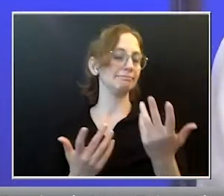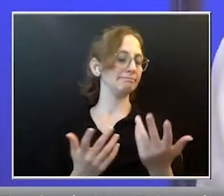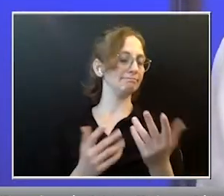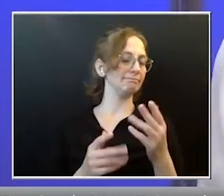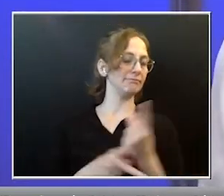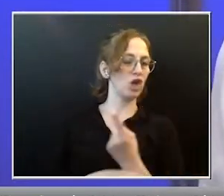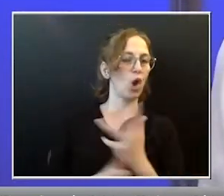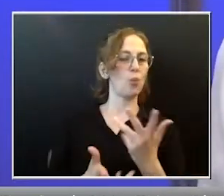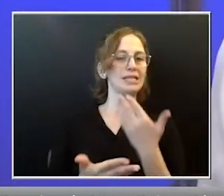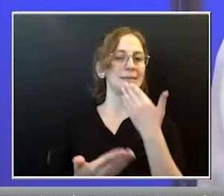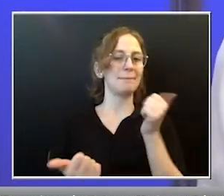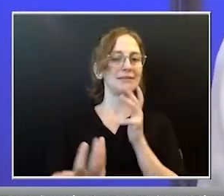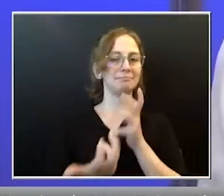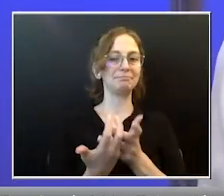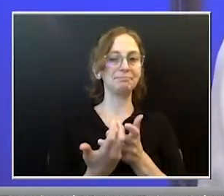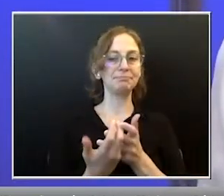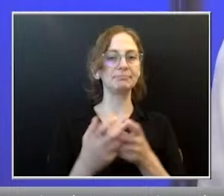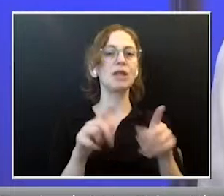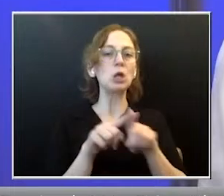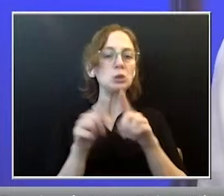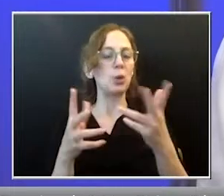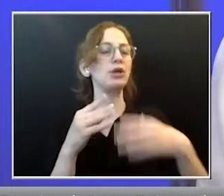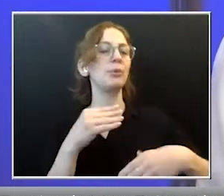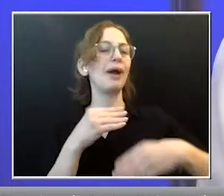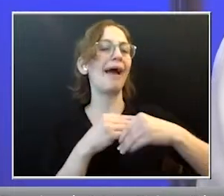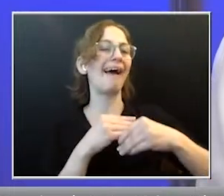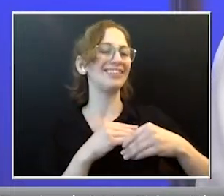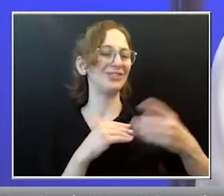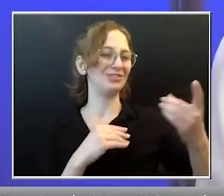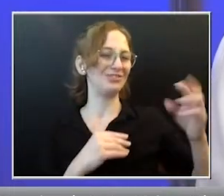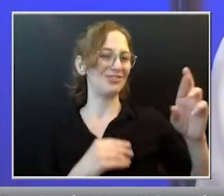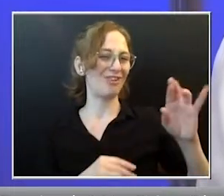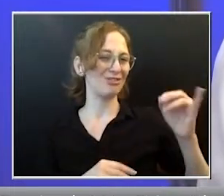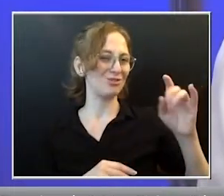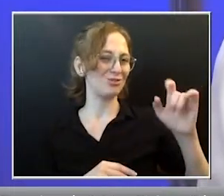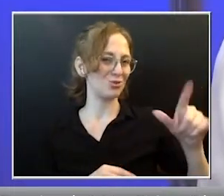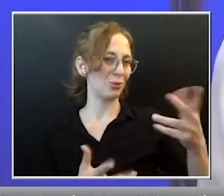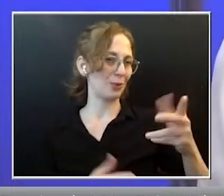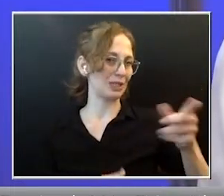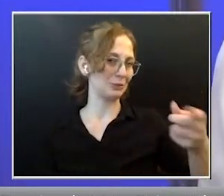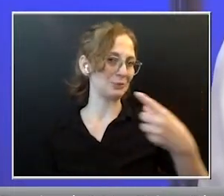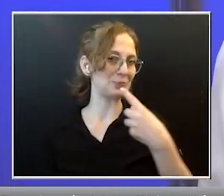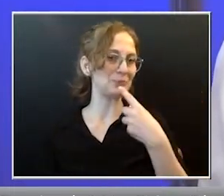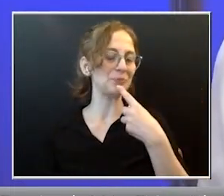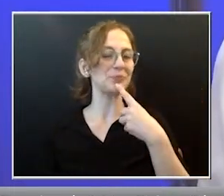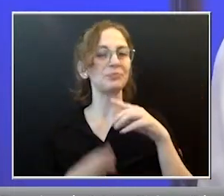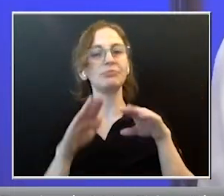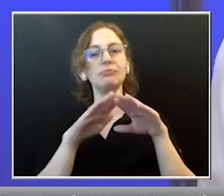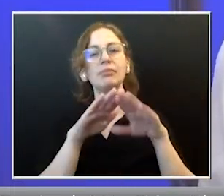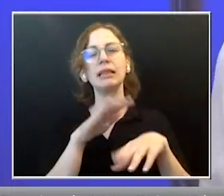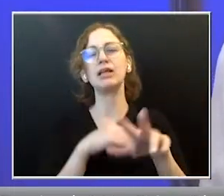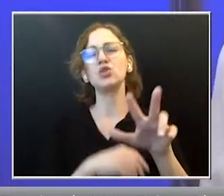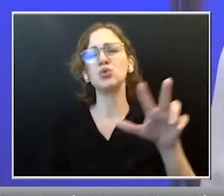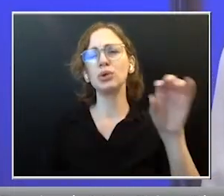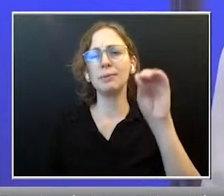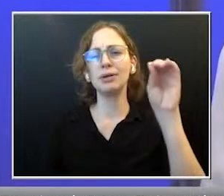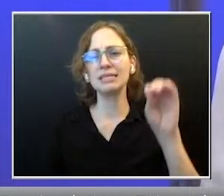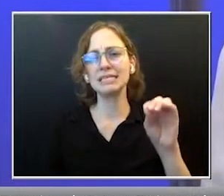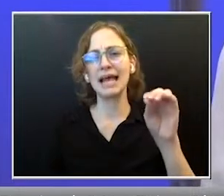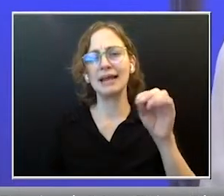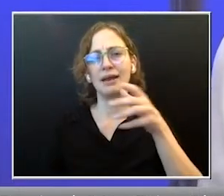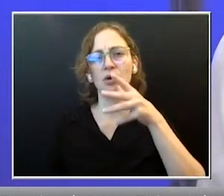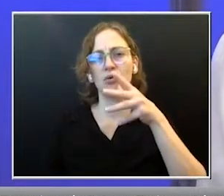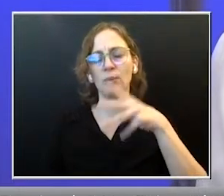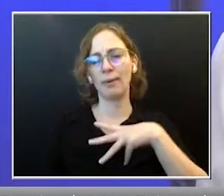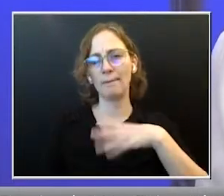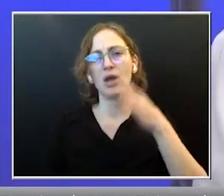Jewell said. Less than 3% of women are ever going to develop endometrial cancer from